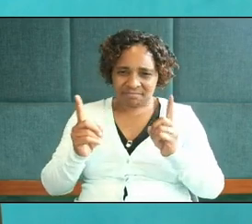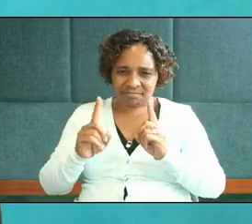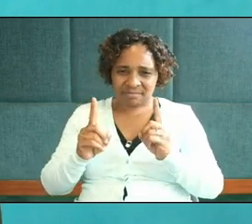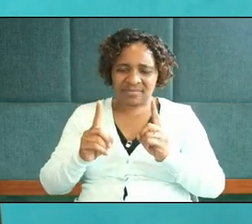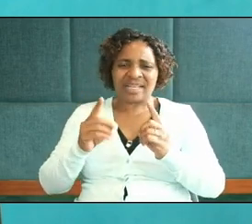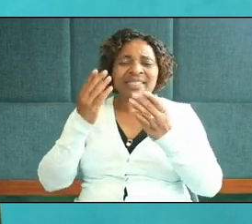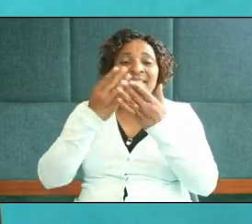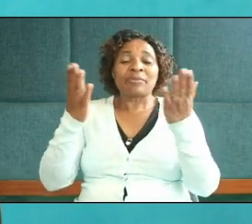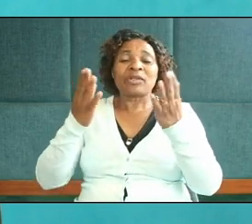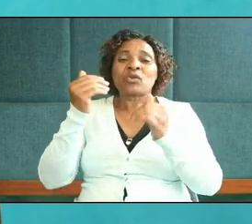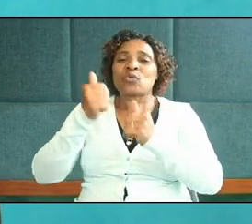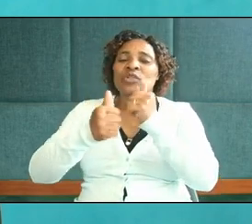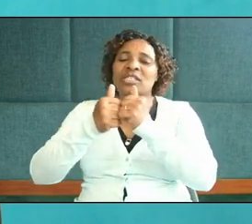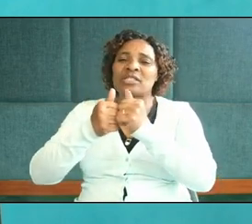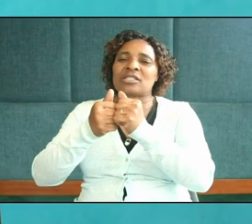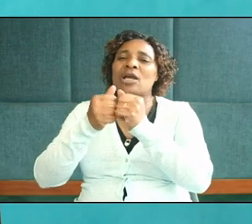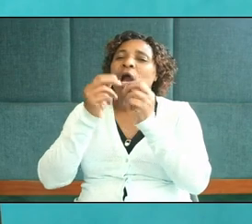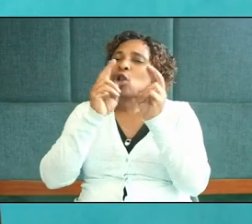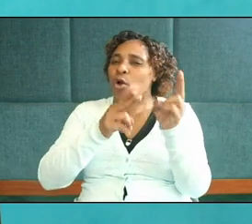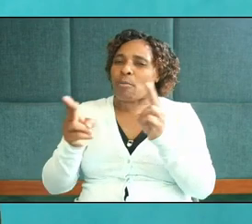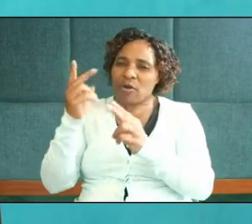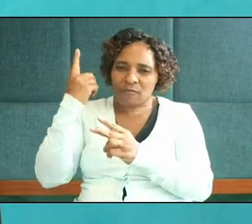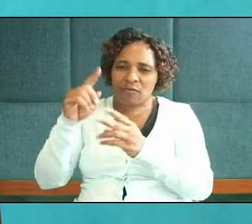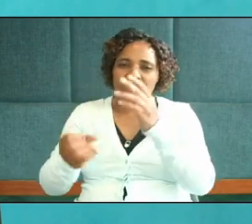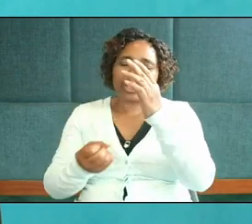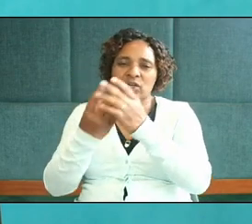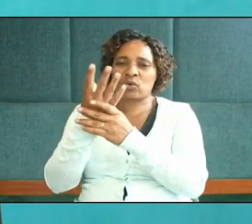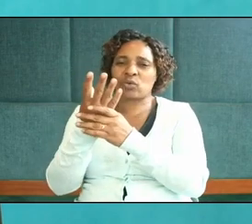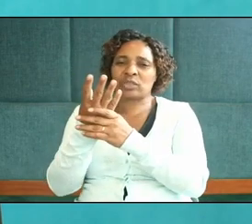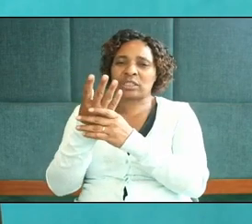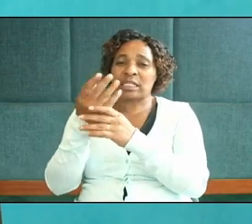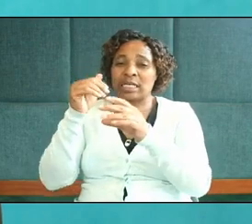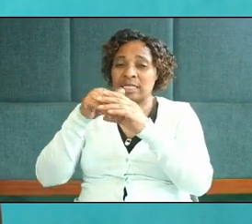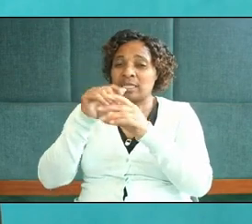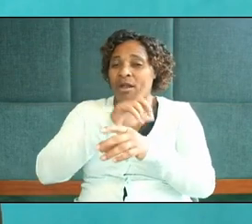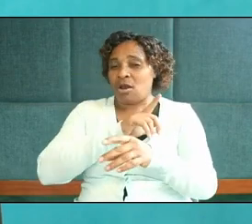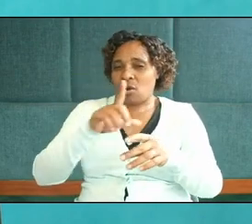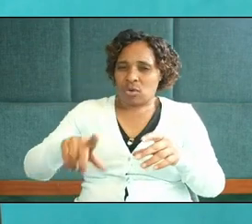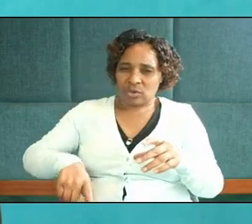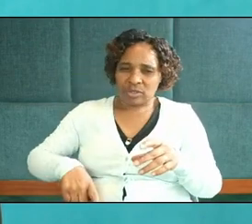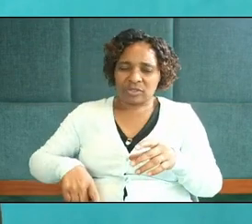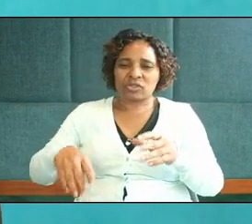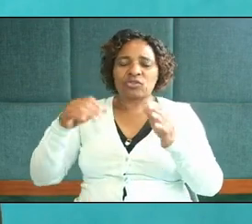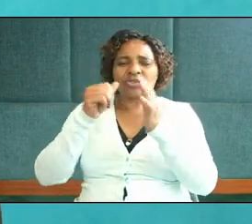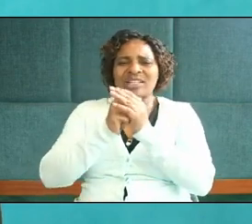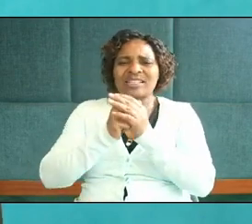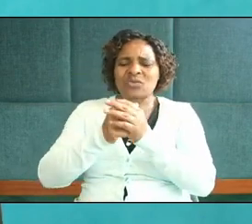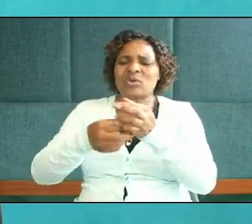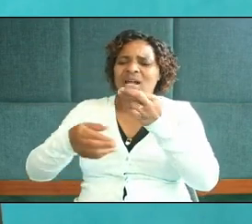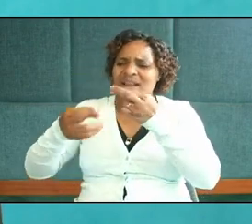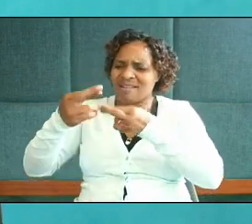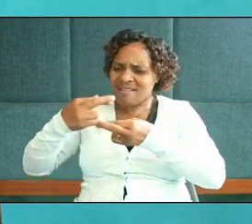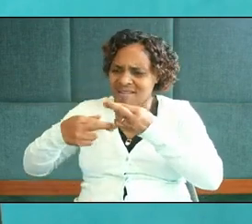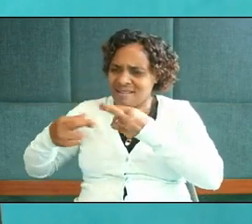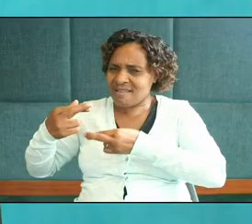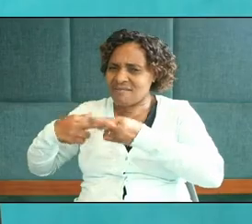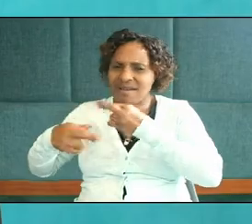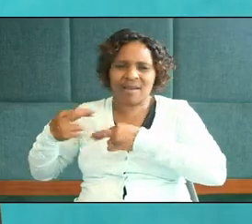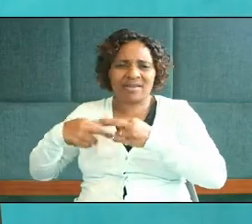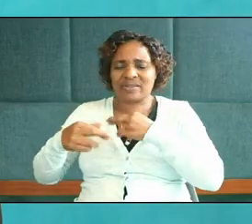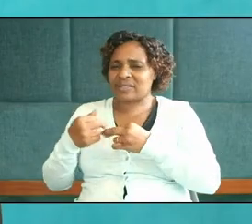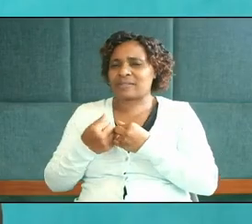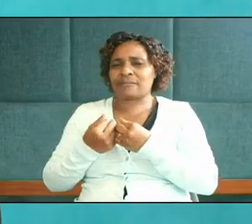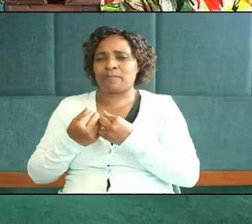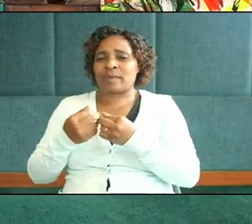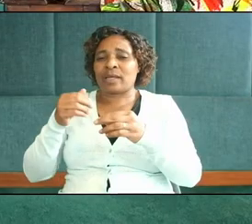is necessary for growth, because even us, we're chastened in the Lord so that we are refined as the outcome of the